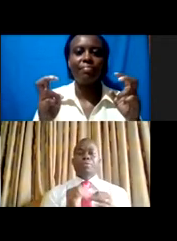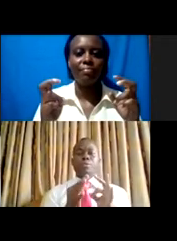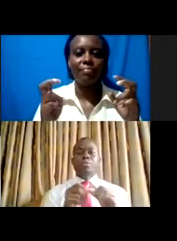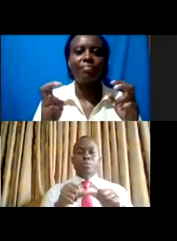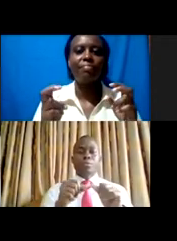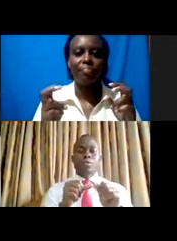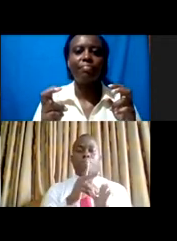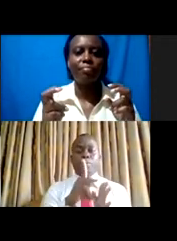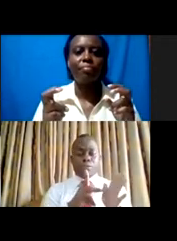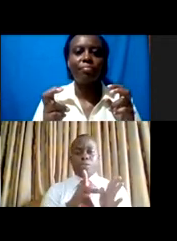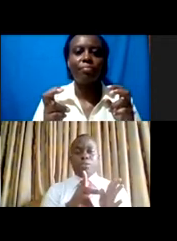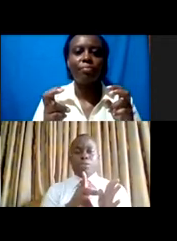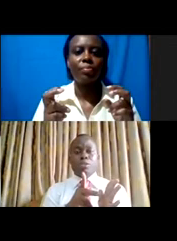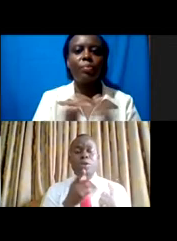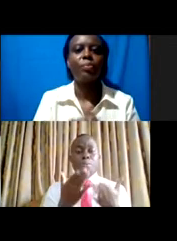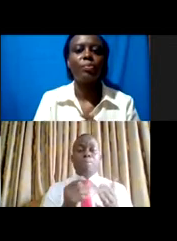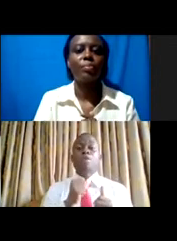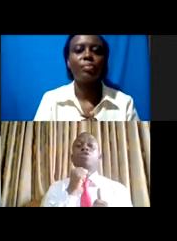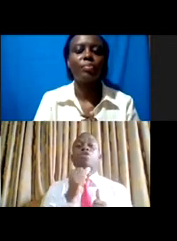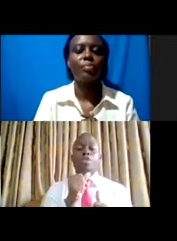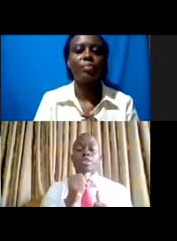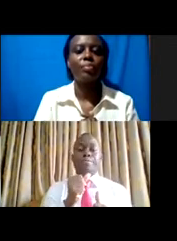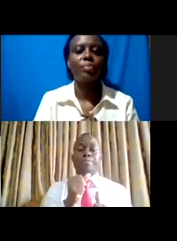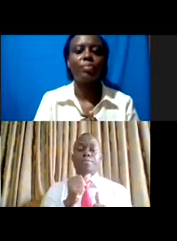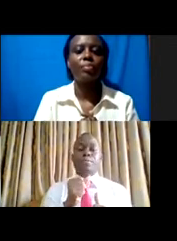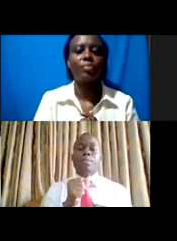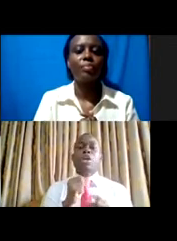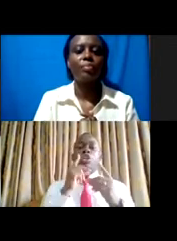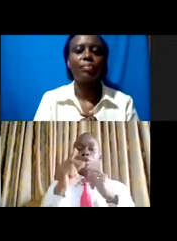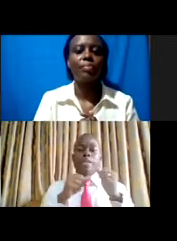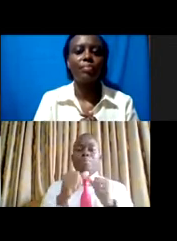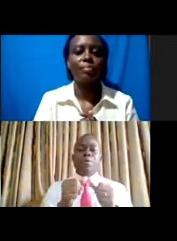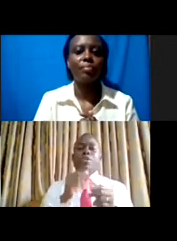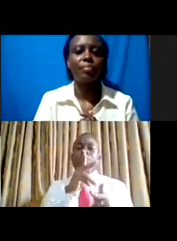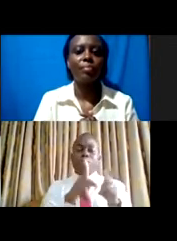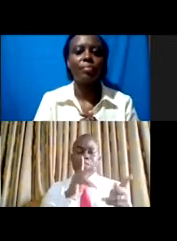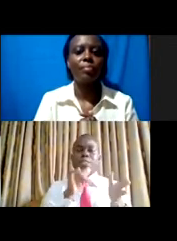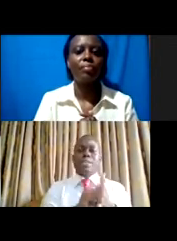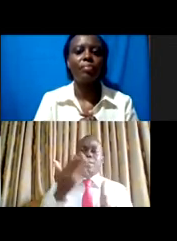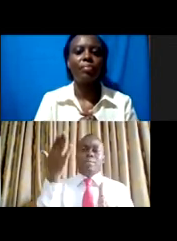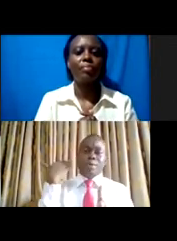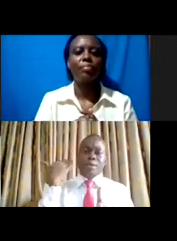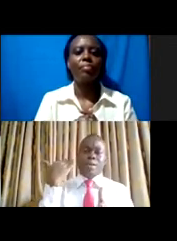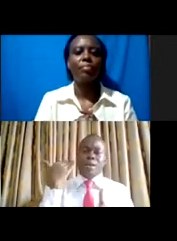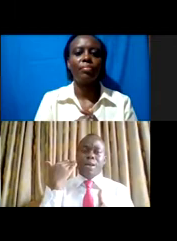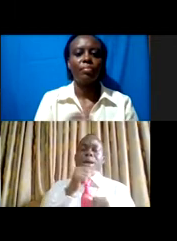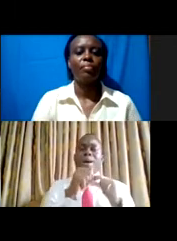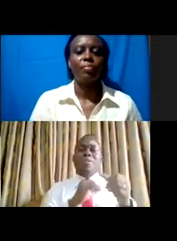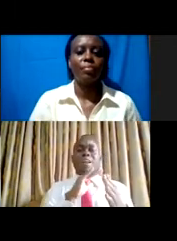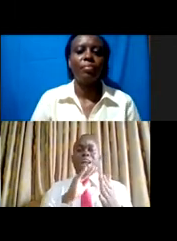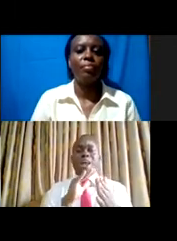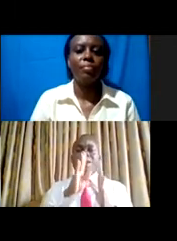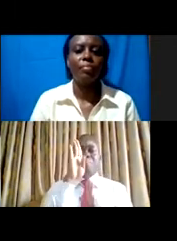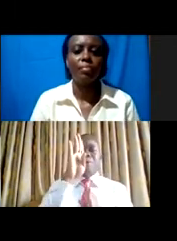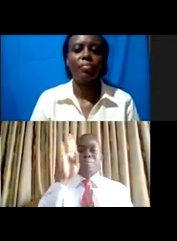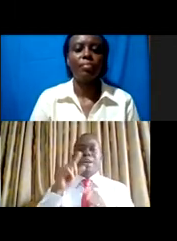to go into the processes that have already passed regarding how BBI was established, how it